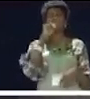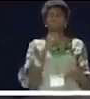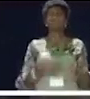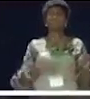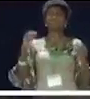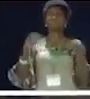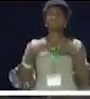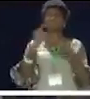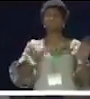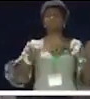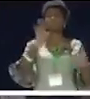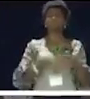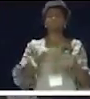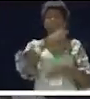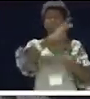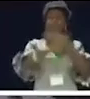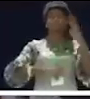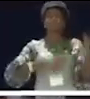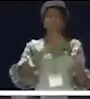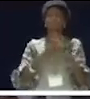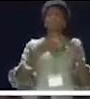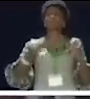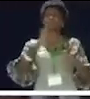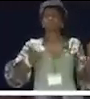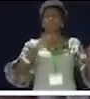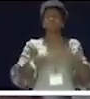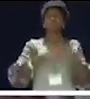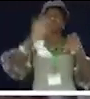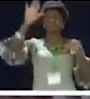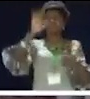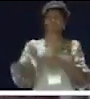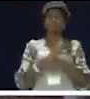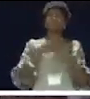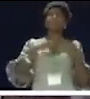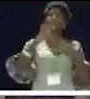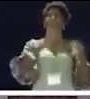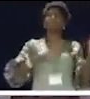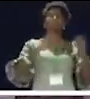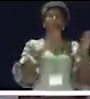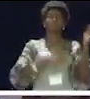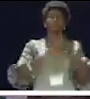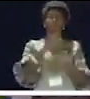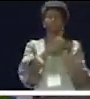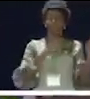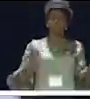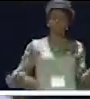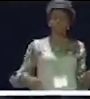Have mercy on the world. Have mercy on your church. Have mercy, O Lord.